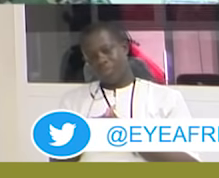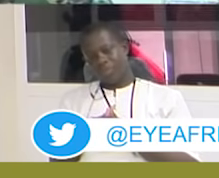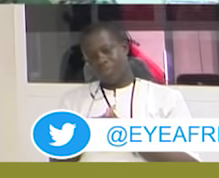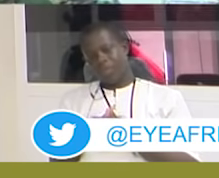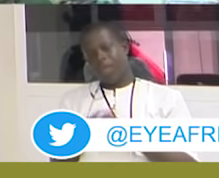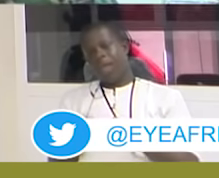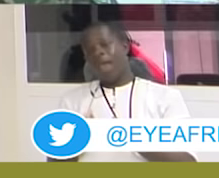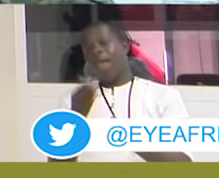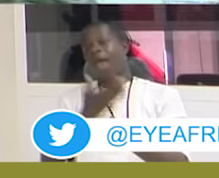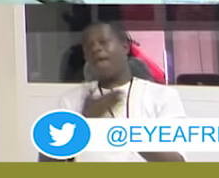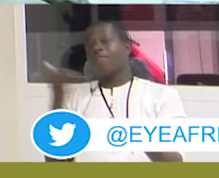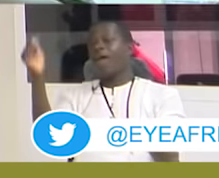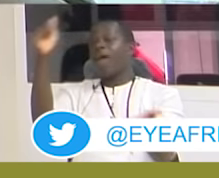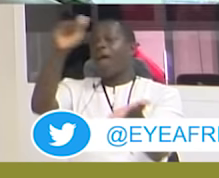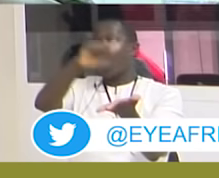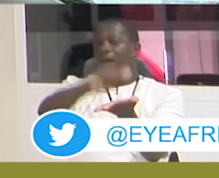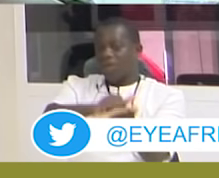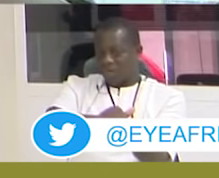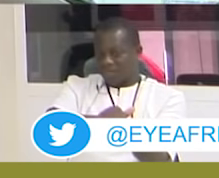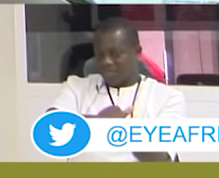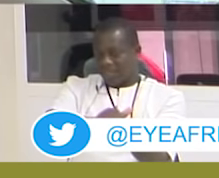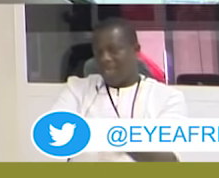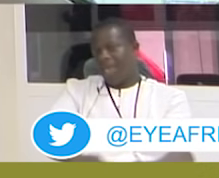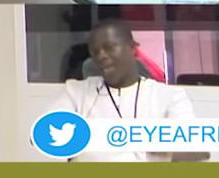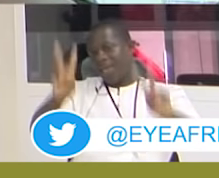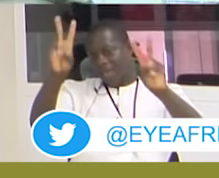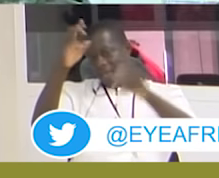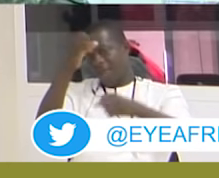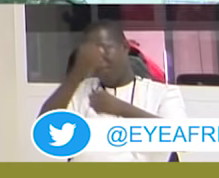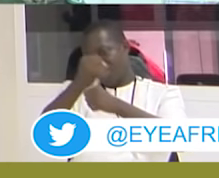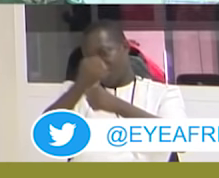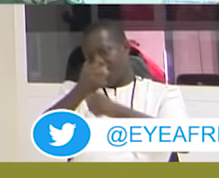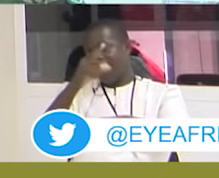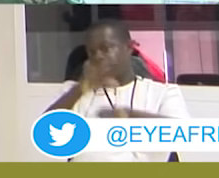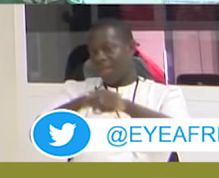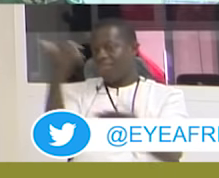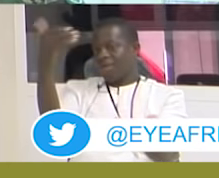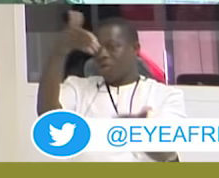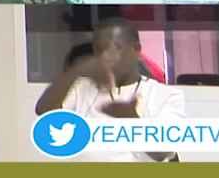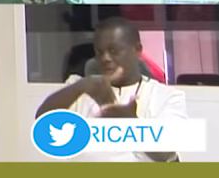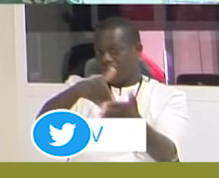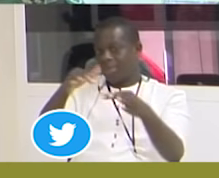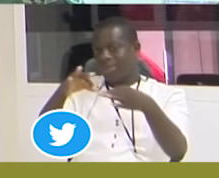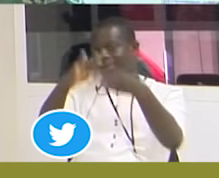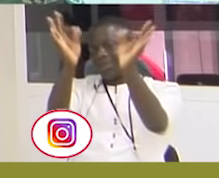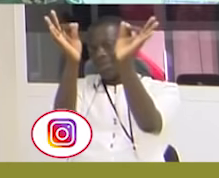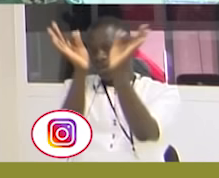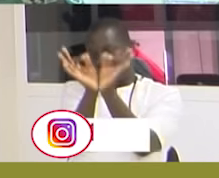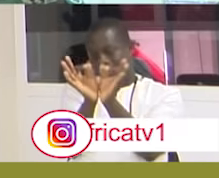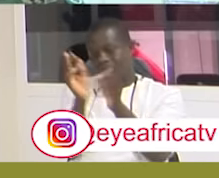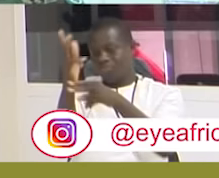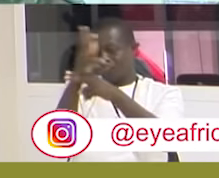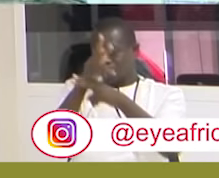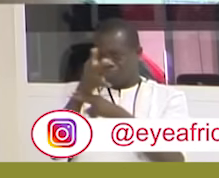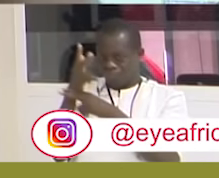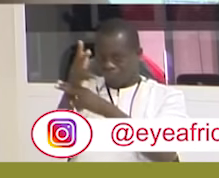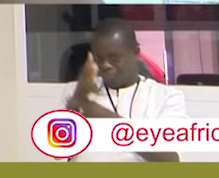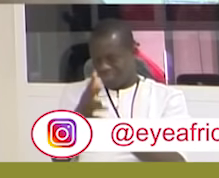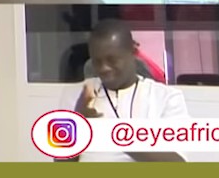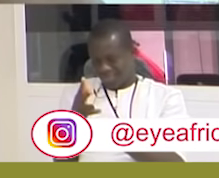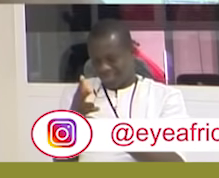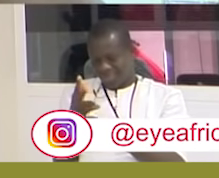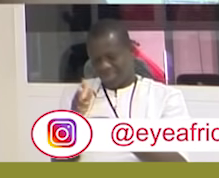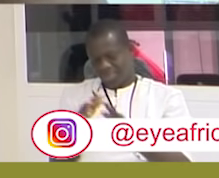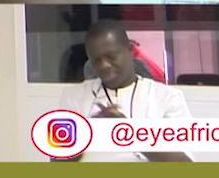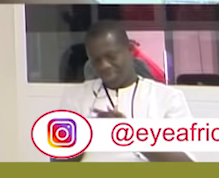allowance bu Yaya Jame created man time bima ñewé ci patrol TV. There was an allowance that was created by Yaya Jame, and it at